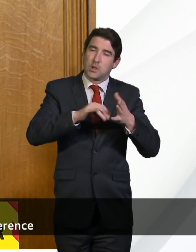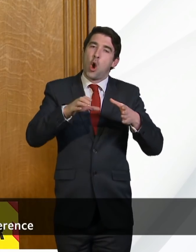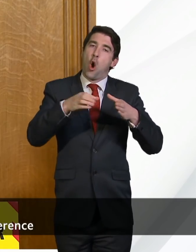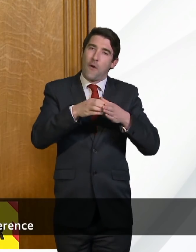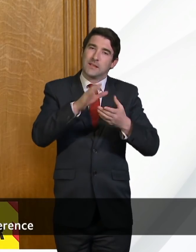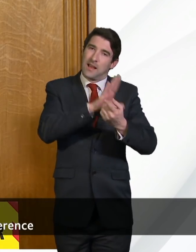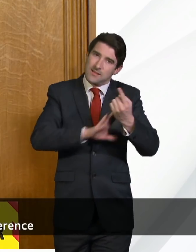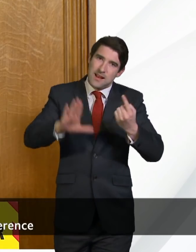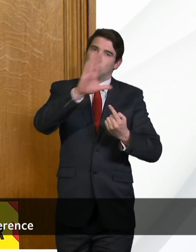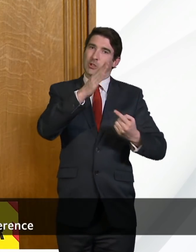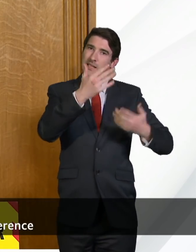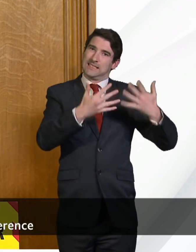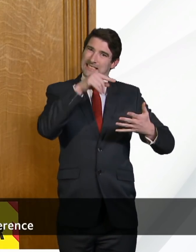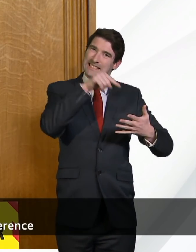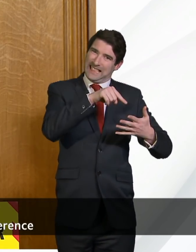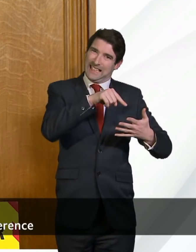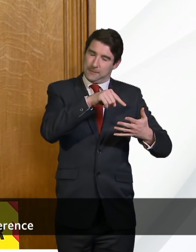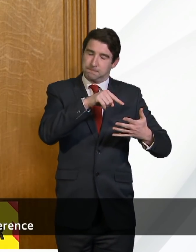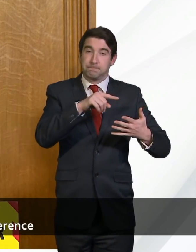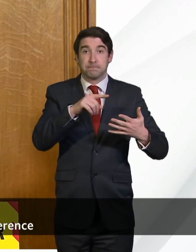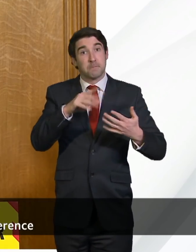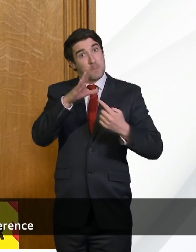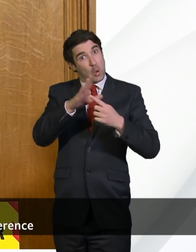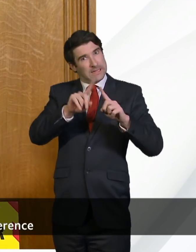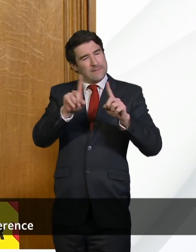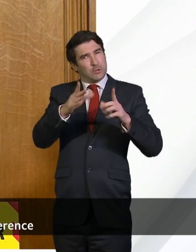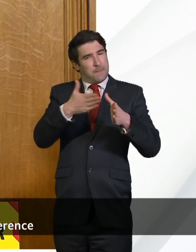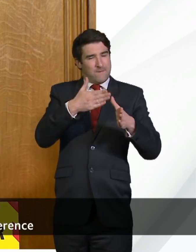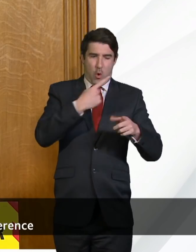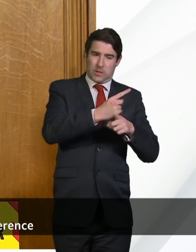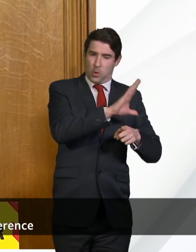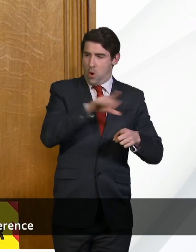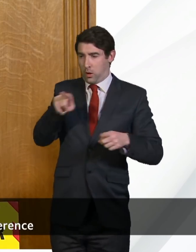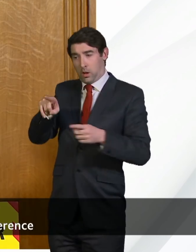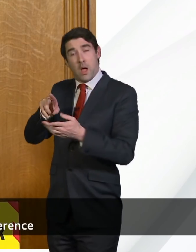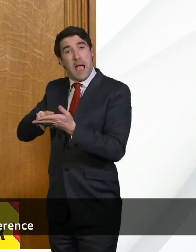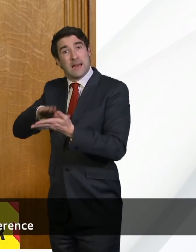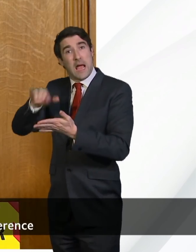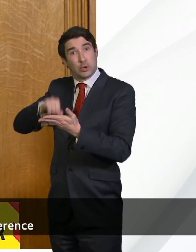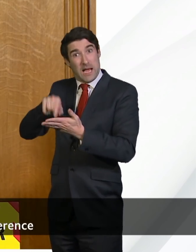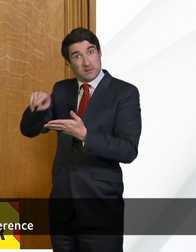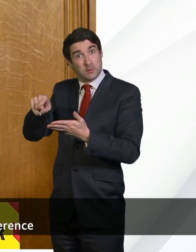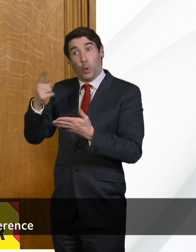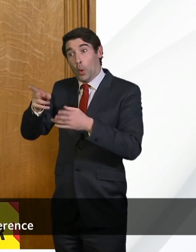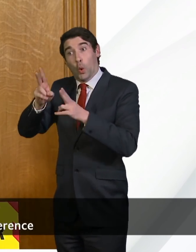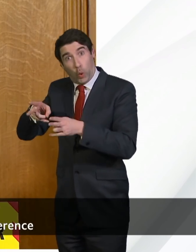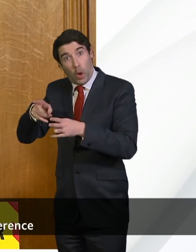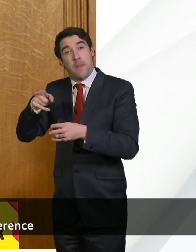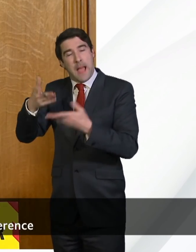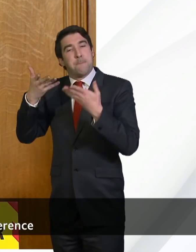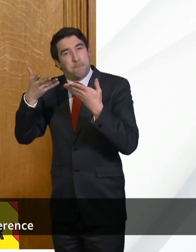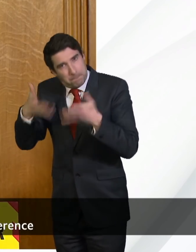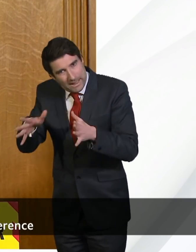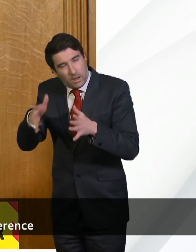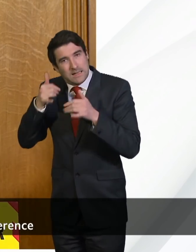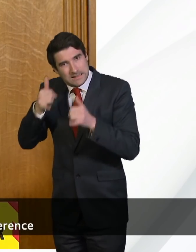figures are all people who are proven to have coronavirus on testing, so they're definitely cases in hospitals.